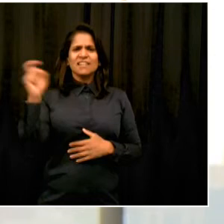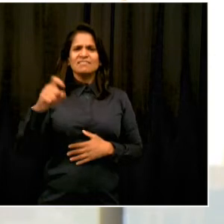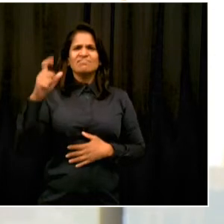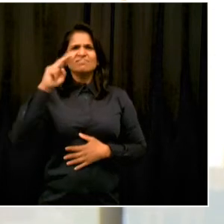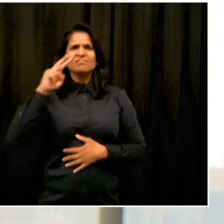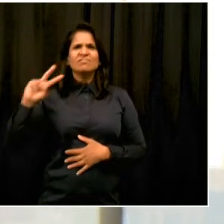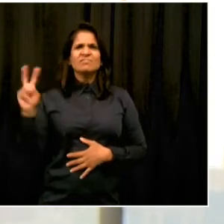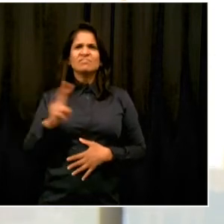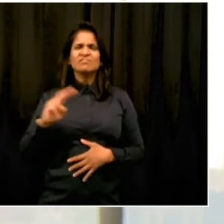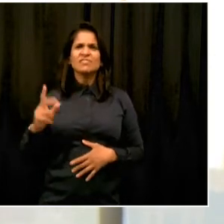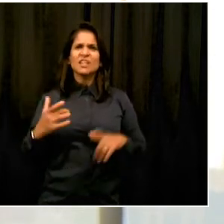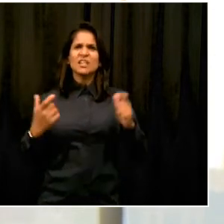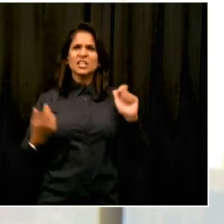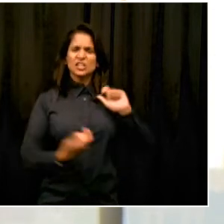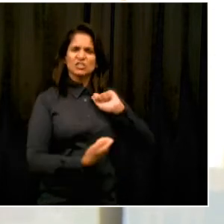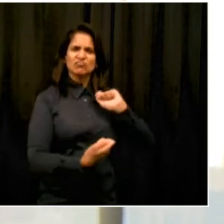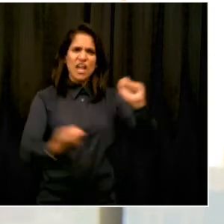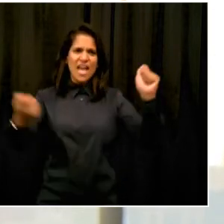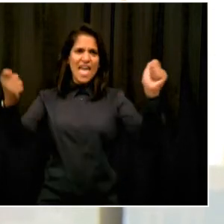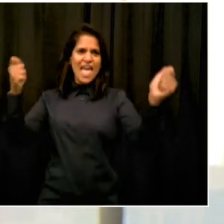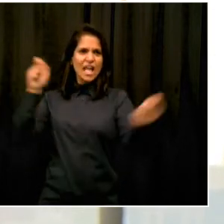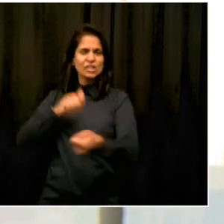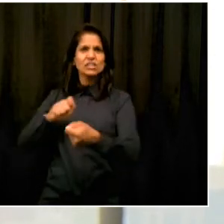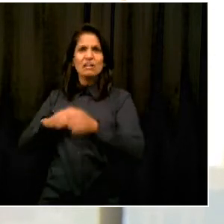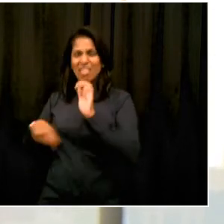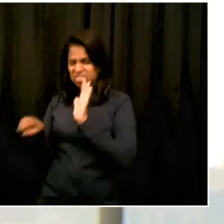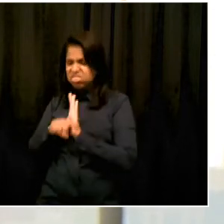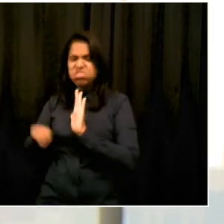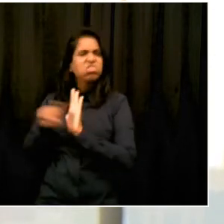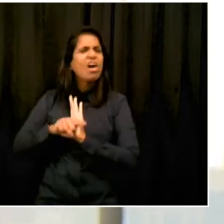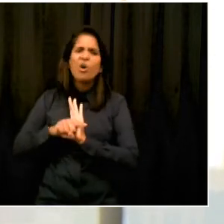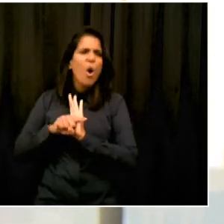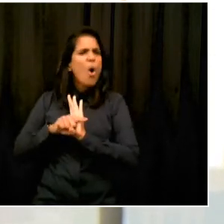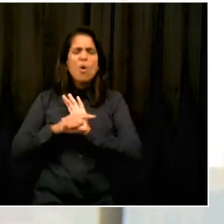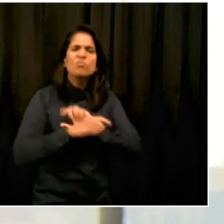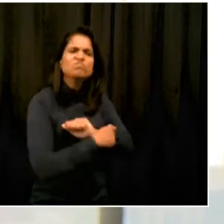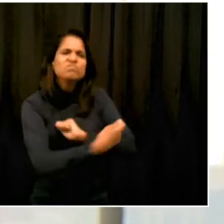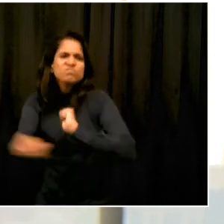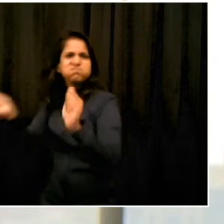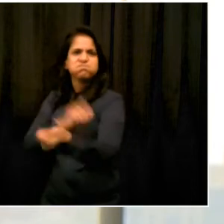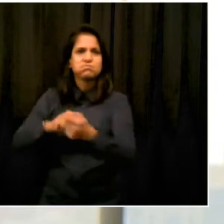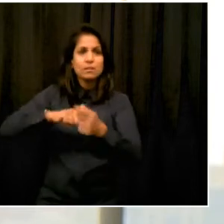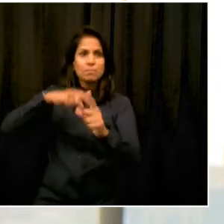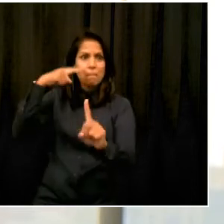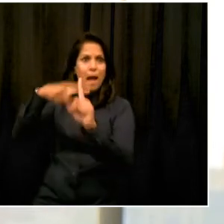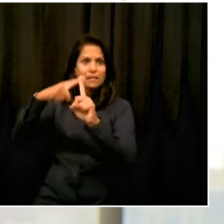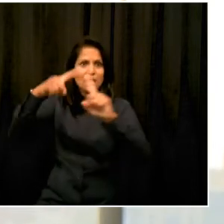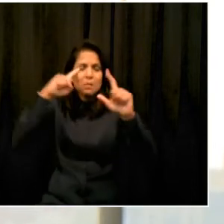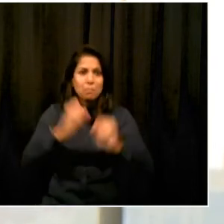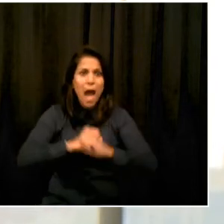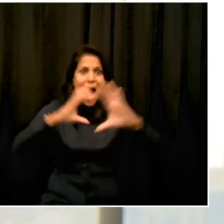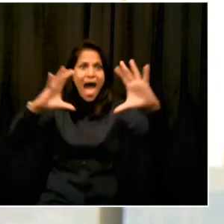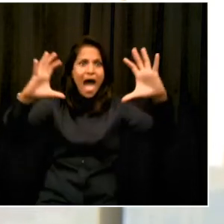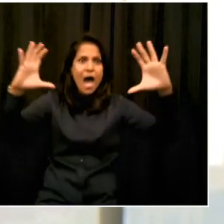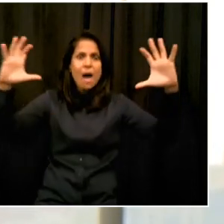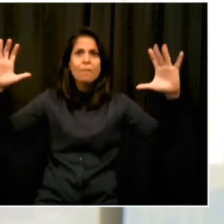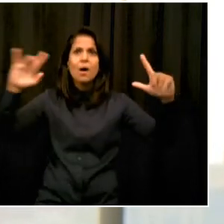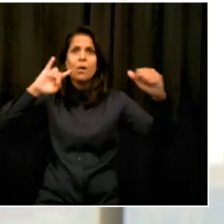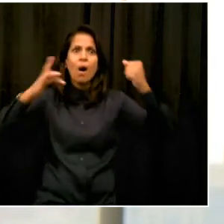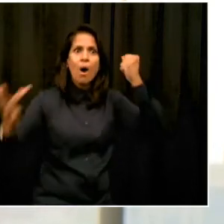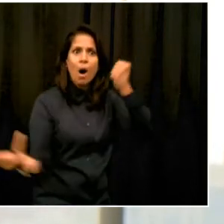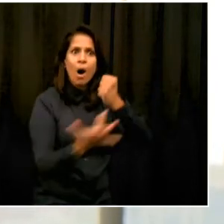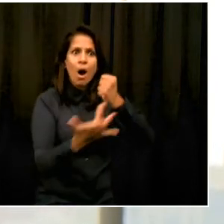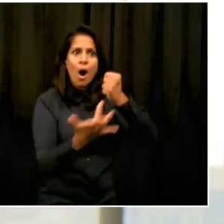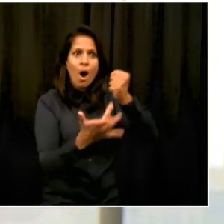and build every day solutions that reach every person. And finally, it bears